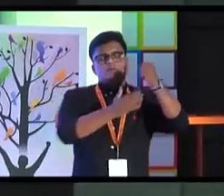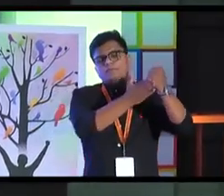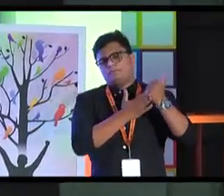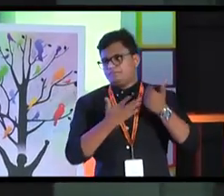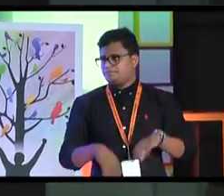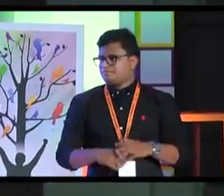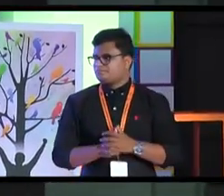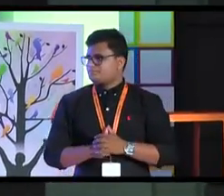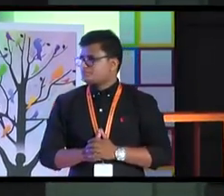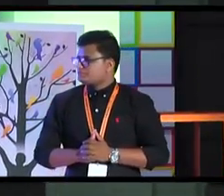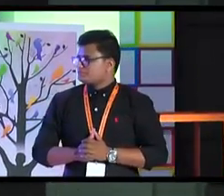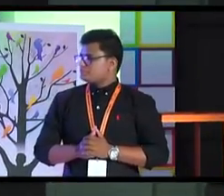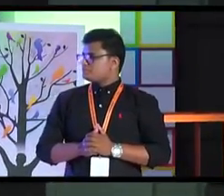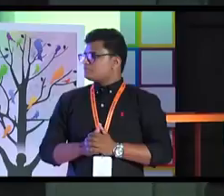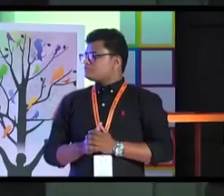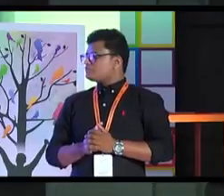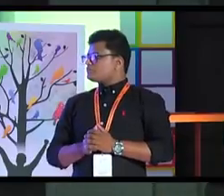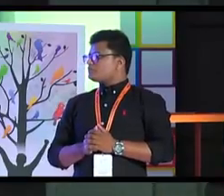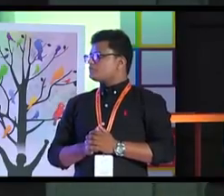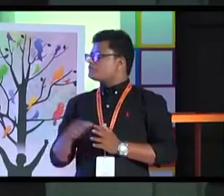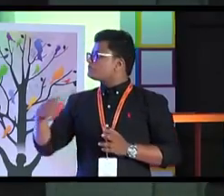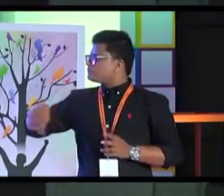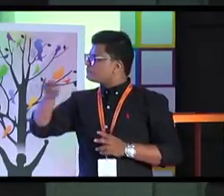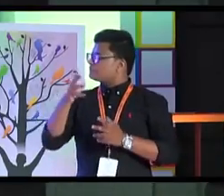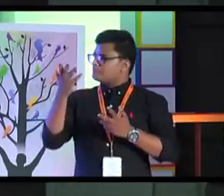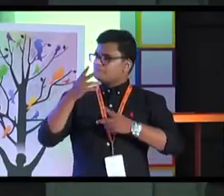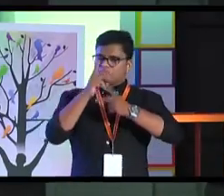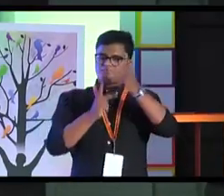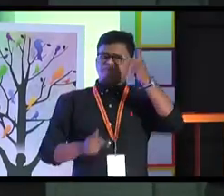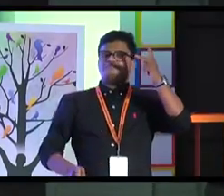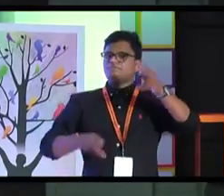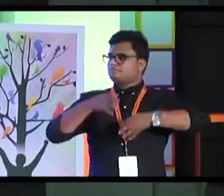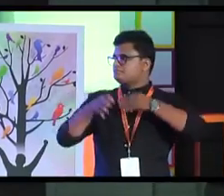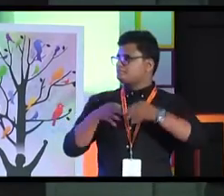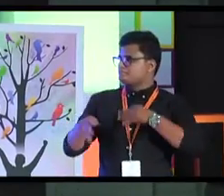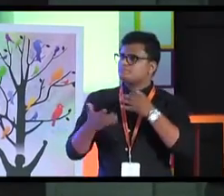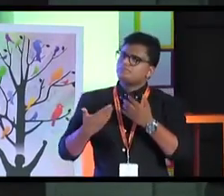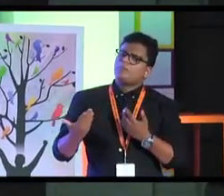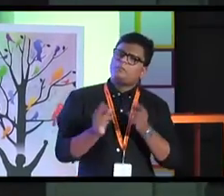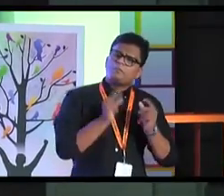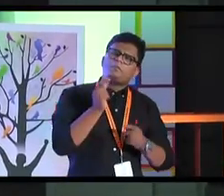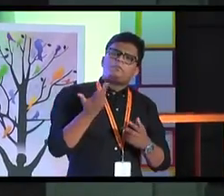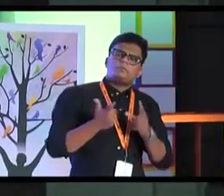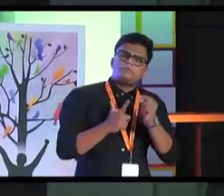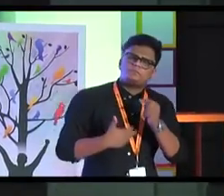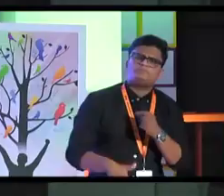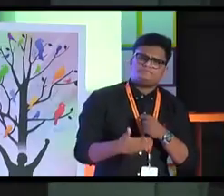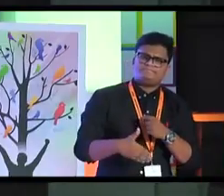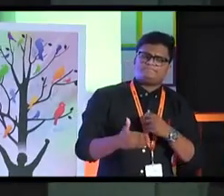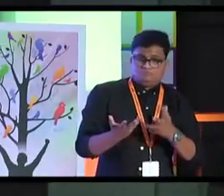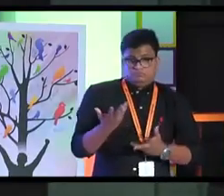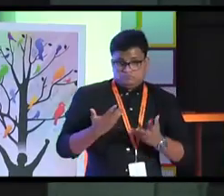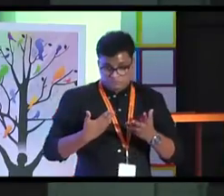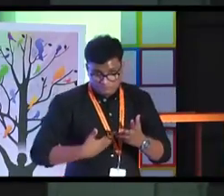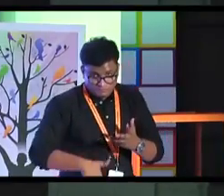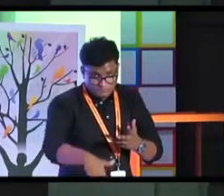Vision, I don't want to read it, but basically we have talked all these days, you know, that everybody can do something. Let's create that